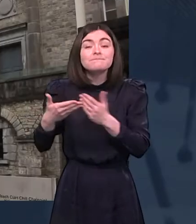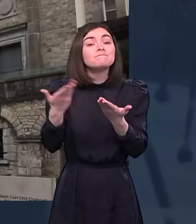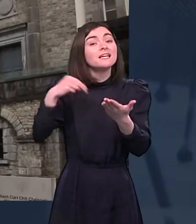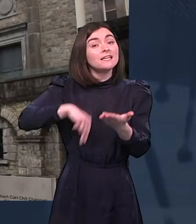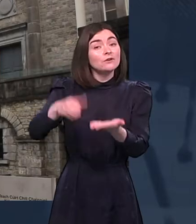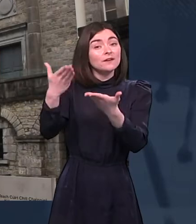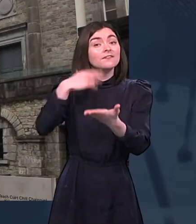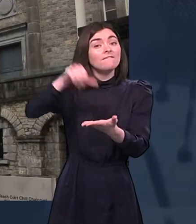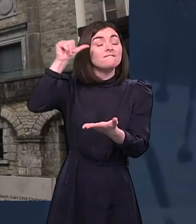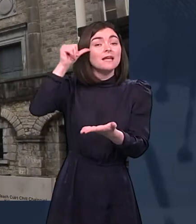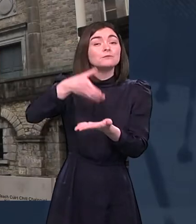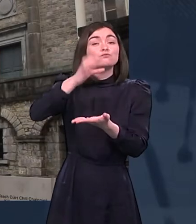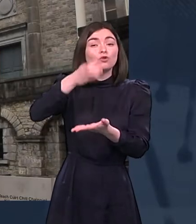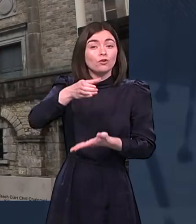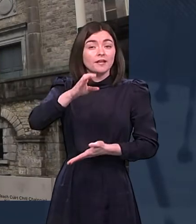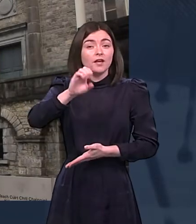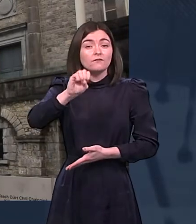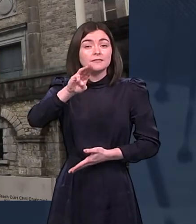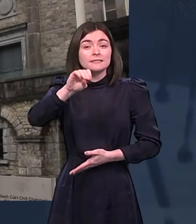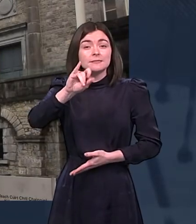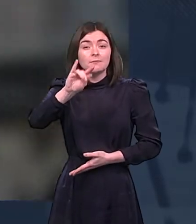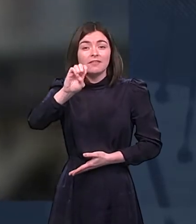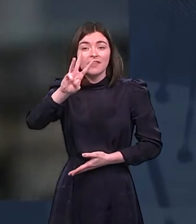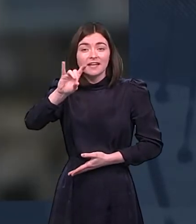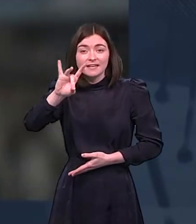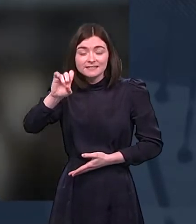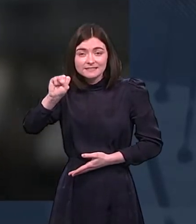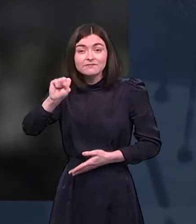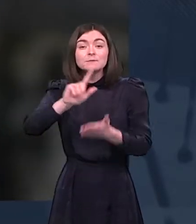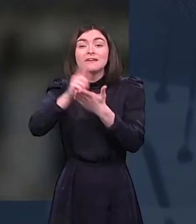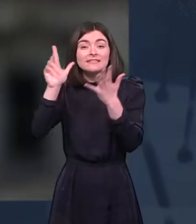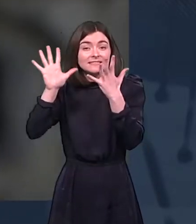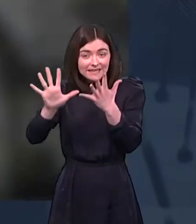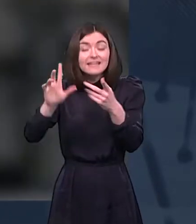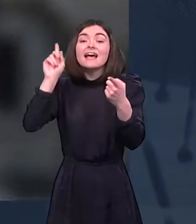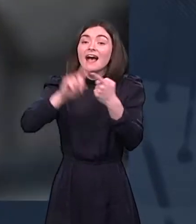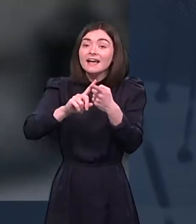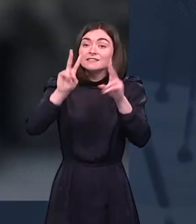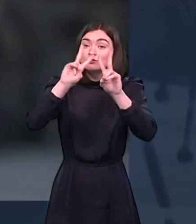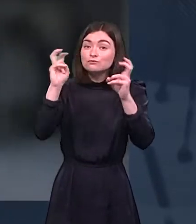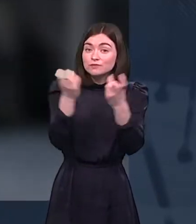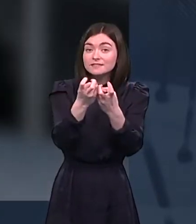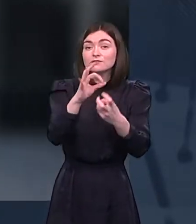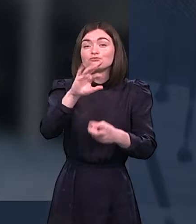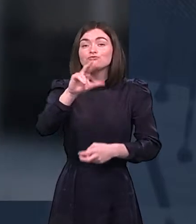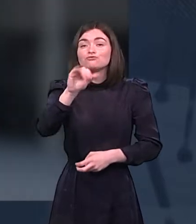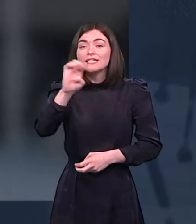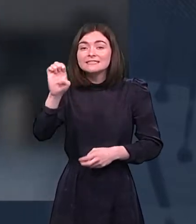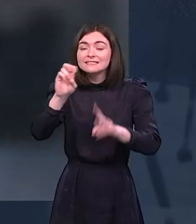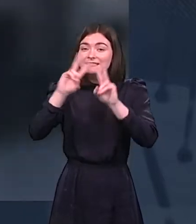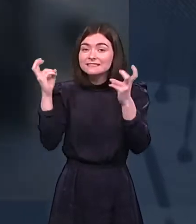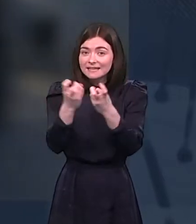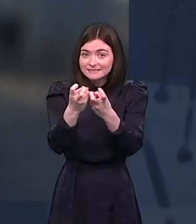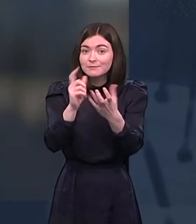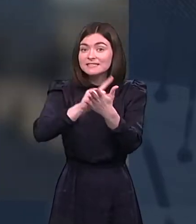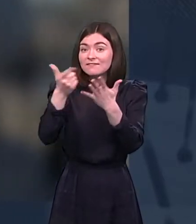famous brewery of Sminnix from 1710, and also Grace's Castle, which is from 1210, and it is still used to this